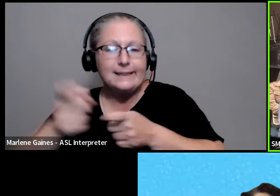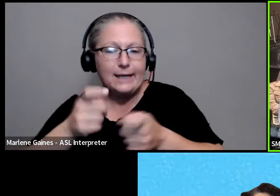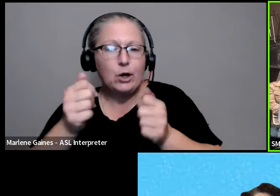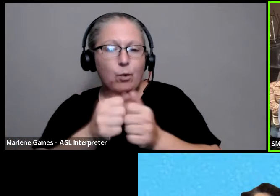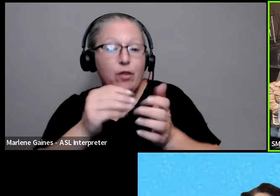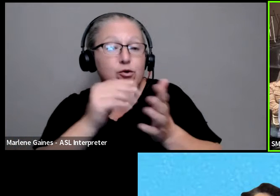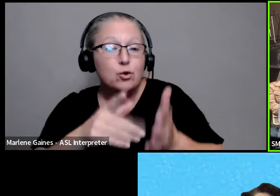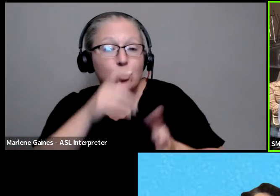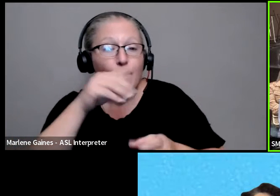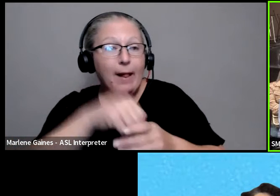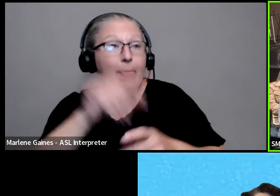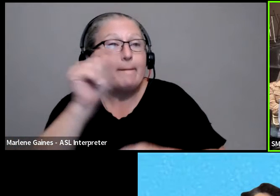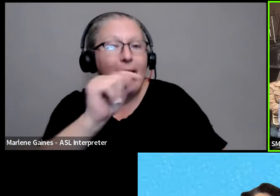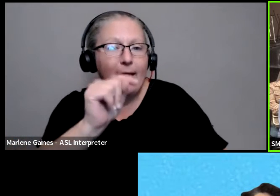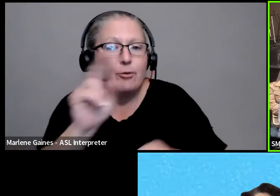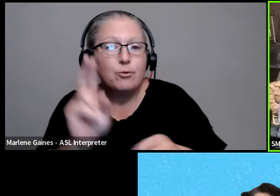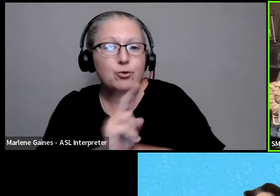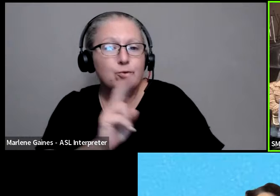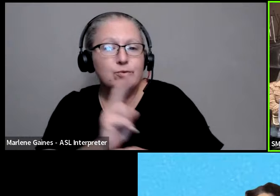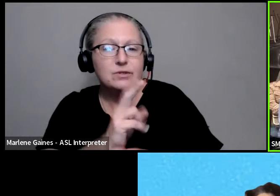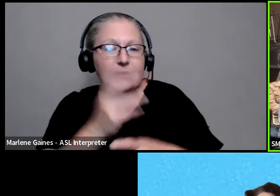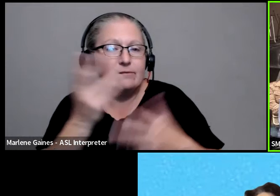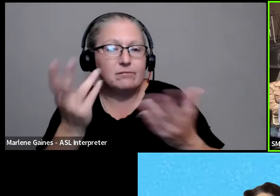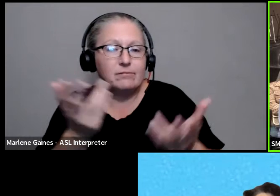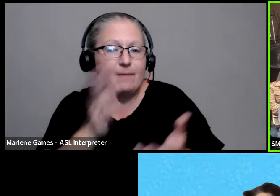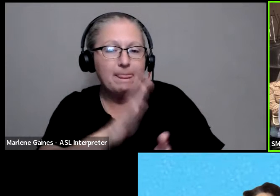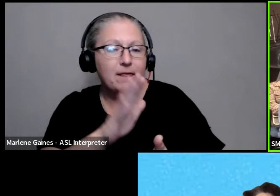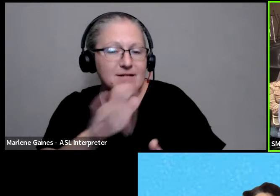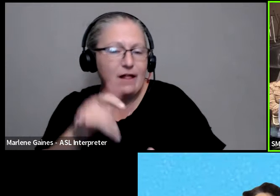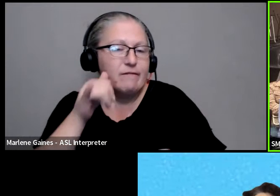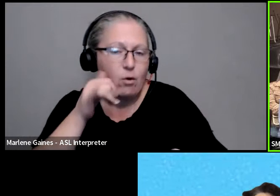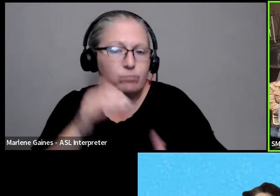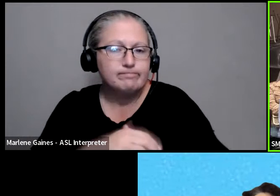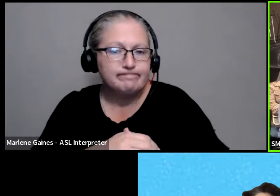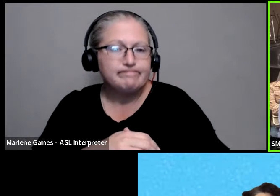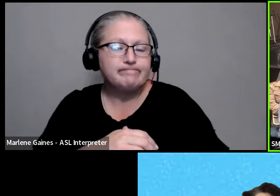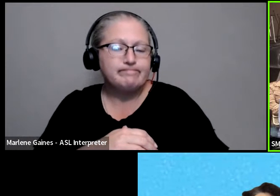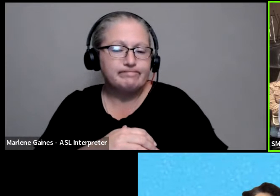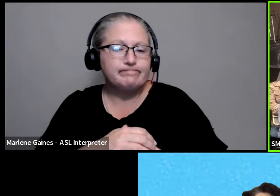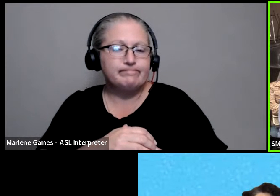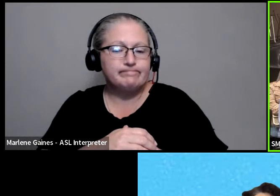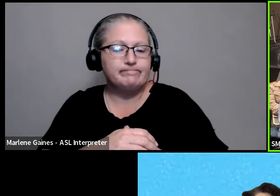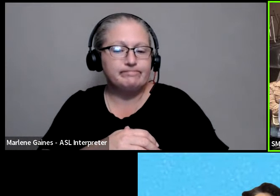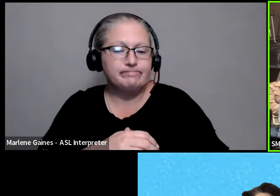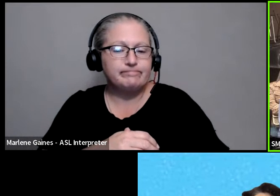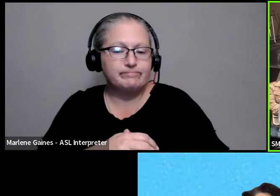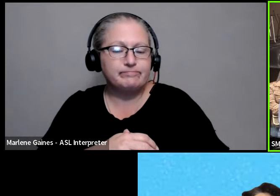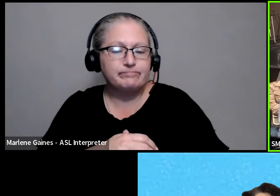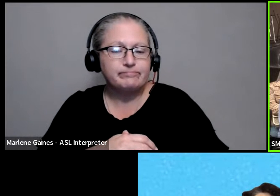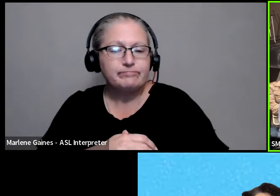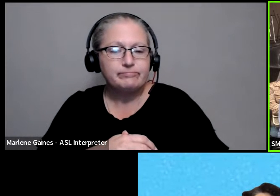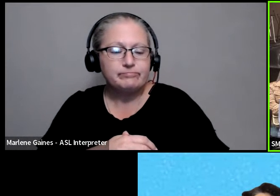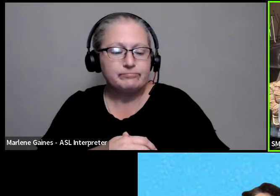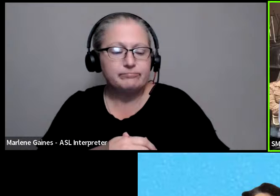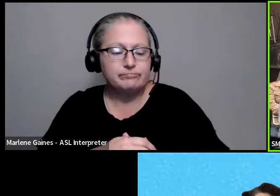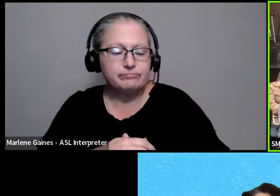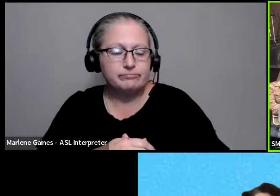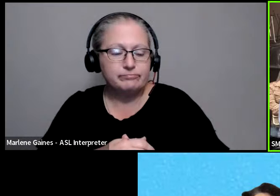be in the bathroom using, you know, their cell phone. Yeah.